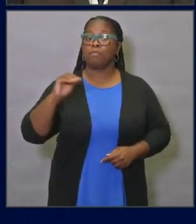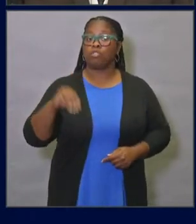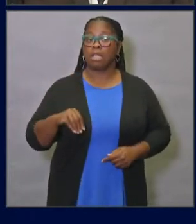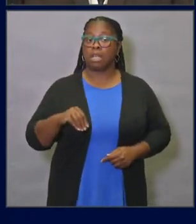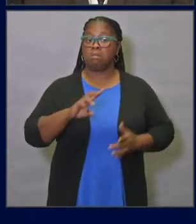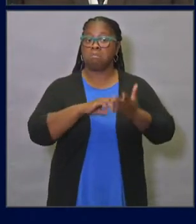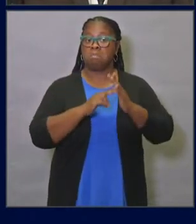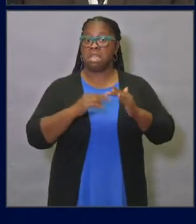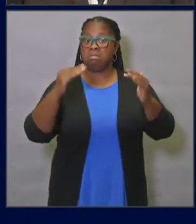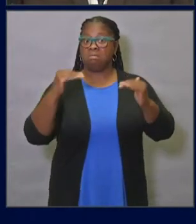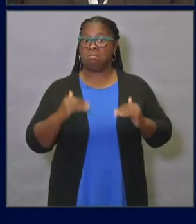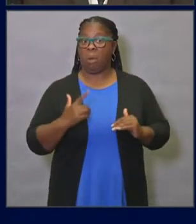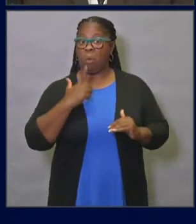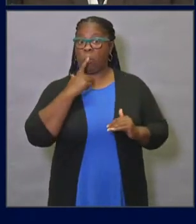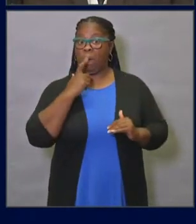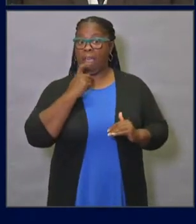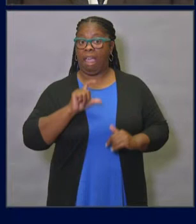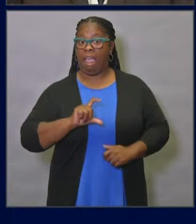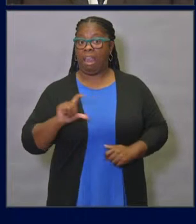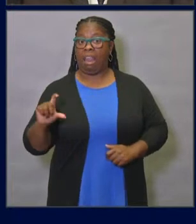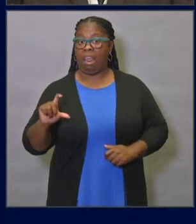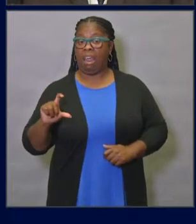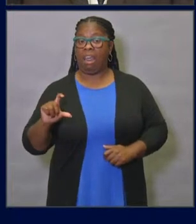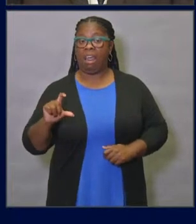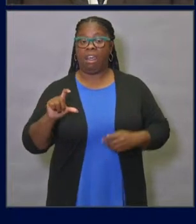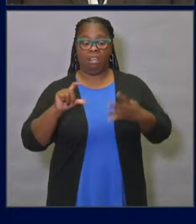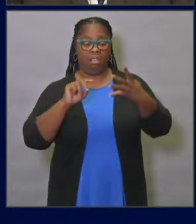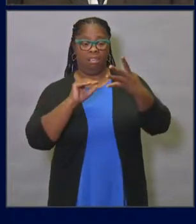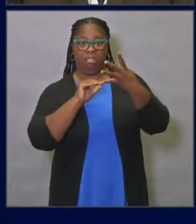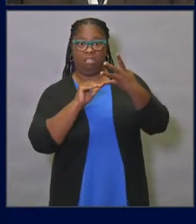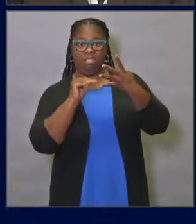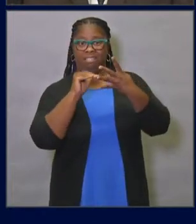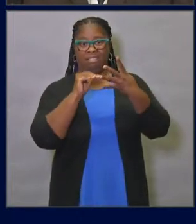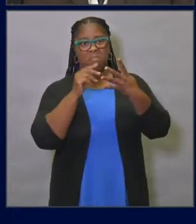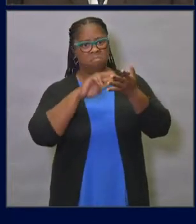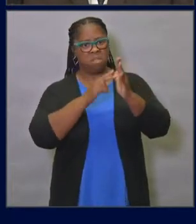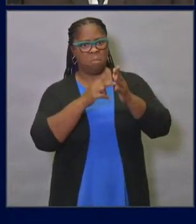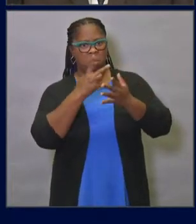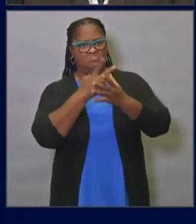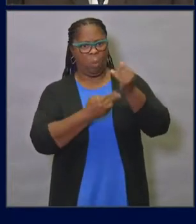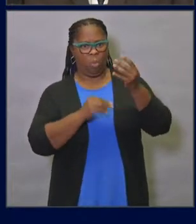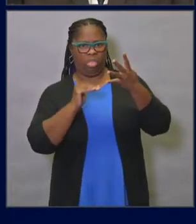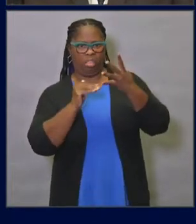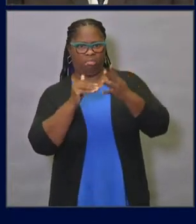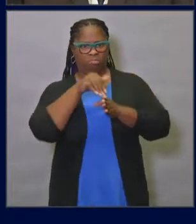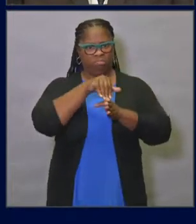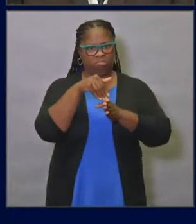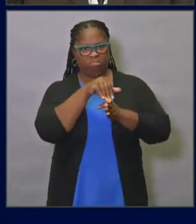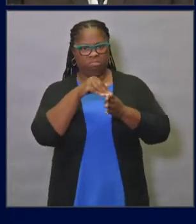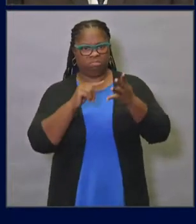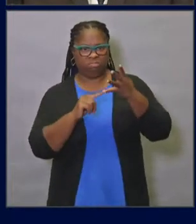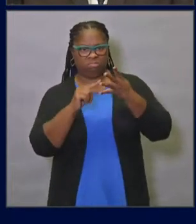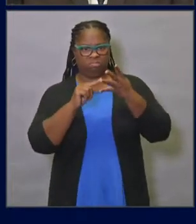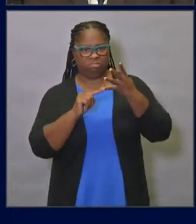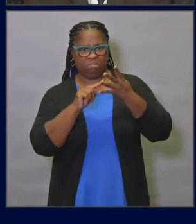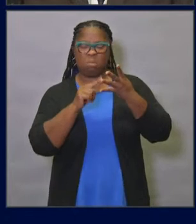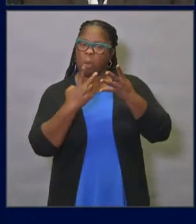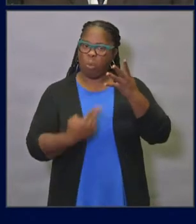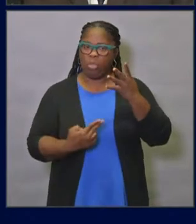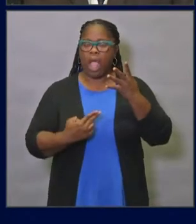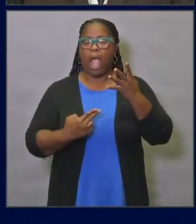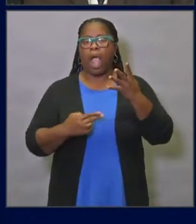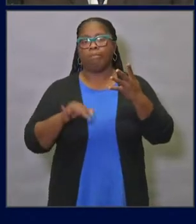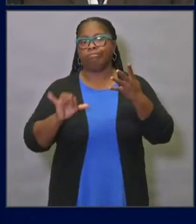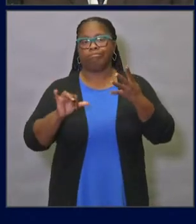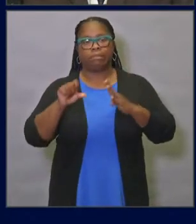metric, when the two metrics fall in different tiers, the state places counties in the most restrictive tier. Hence, Los Angeles County, like most counties